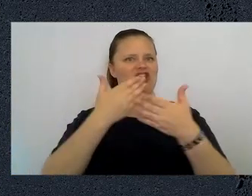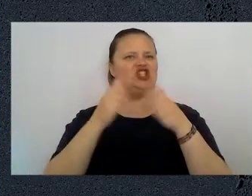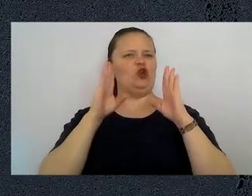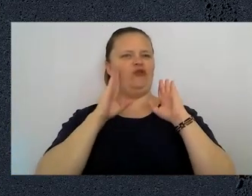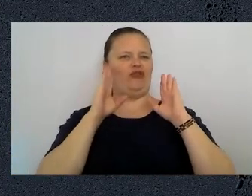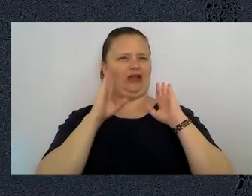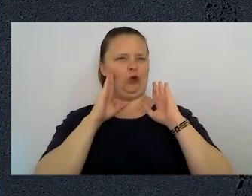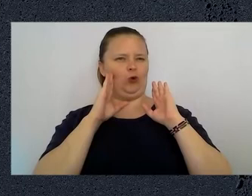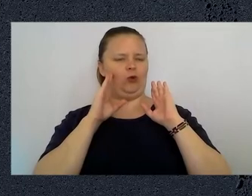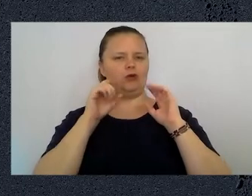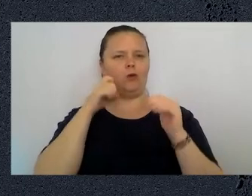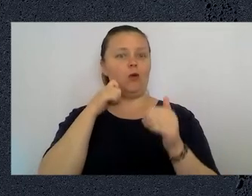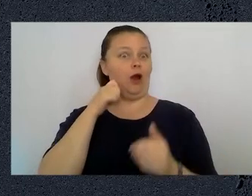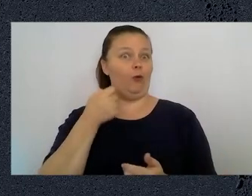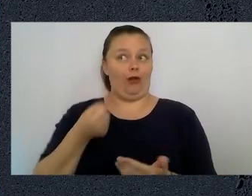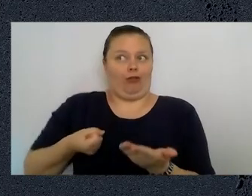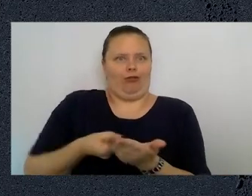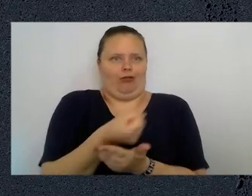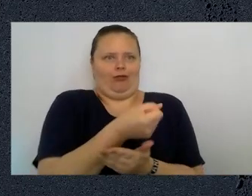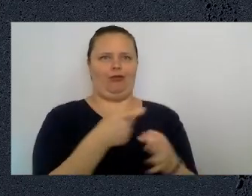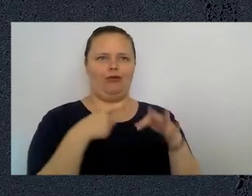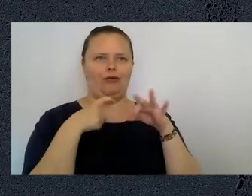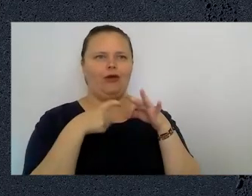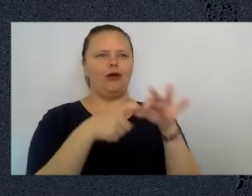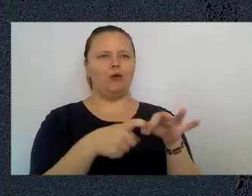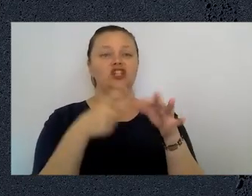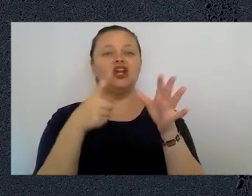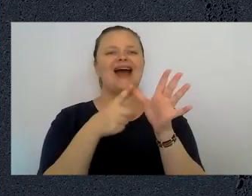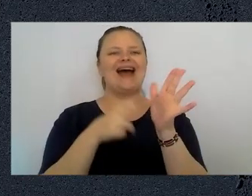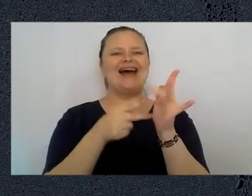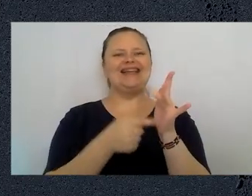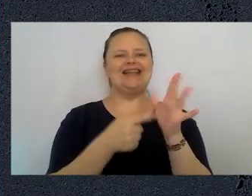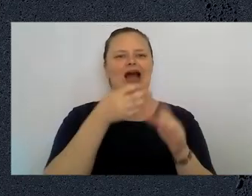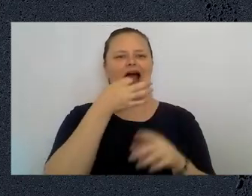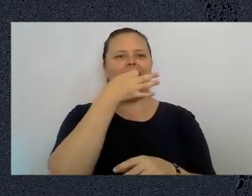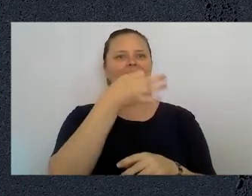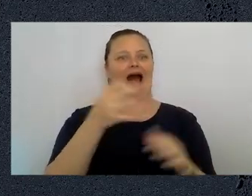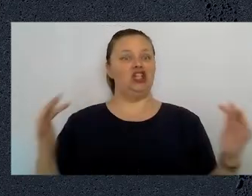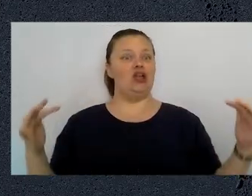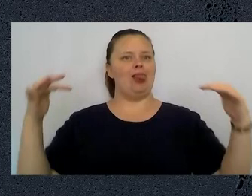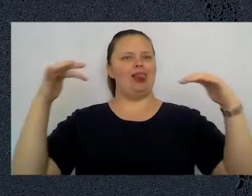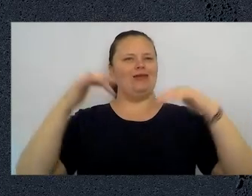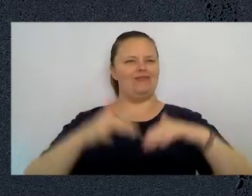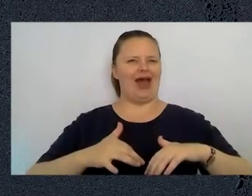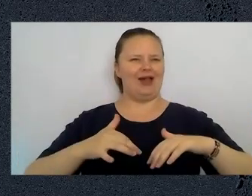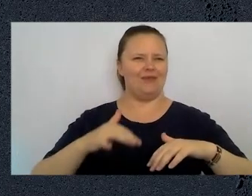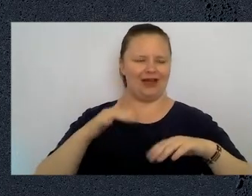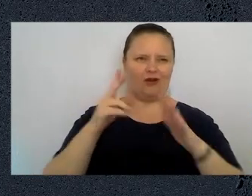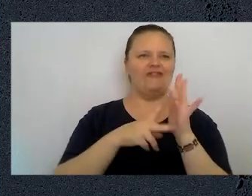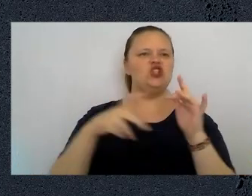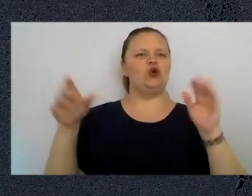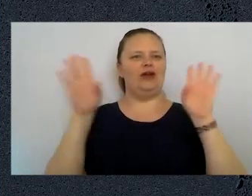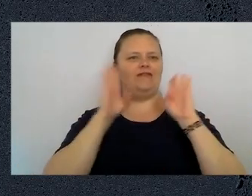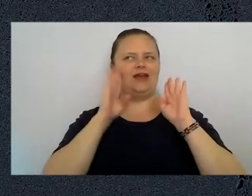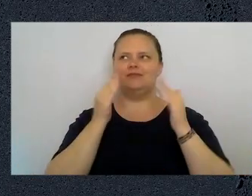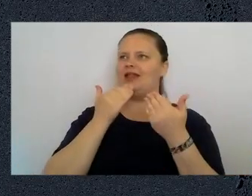I'm actually going to throw a question at you. Anita asks on the Parliament of Victoria Facebook, thank you so much, Anita, how can we elevate